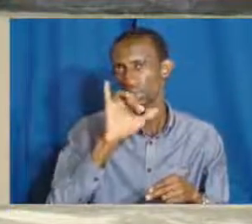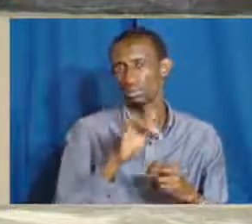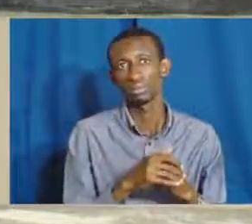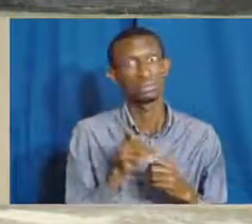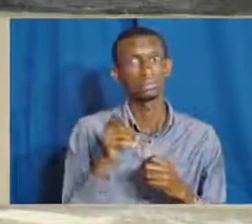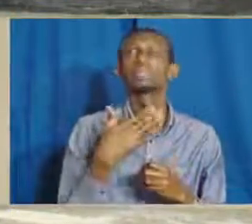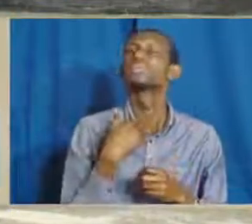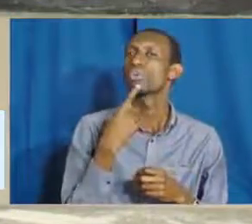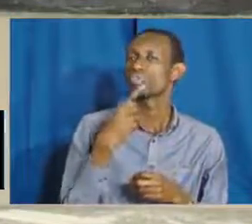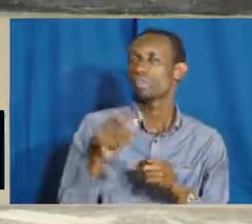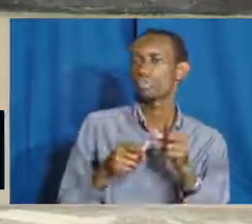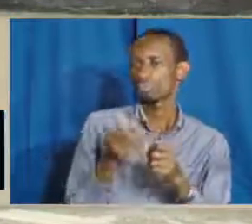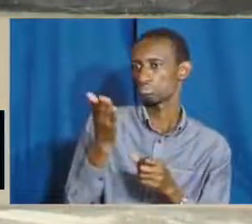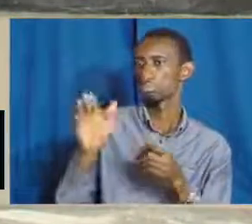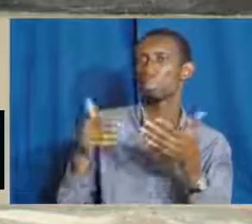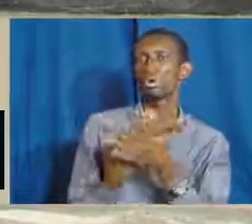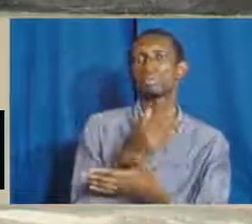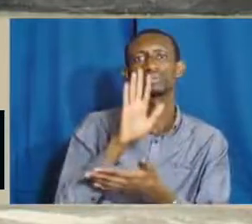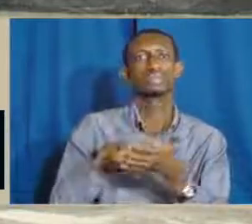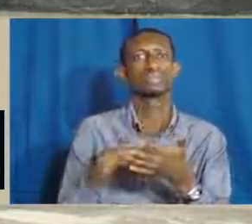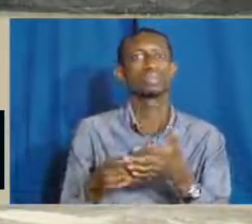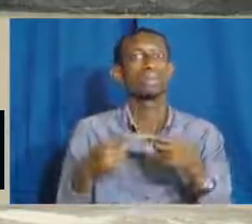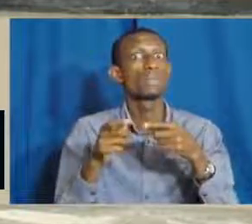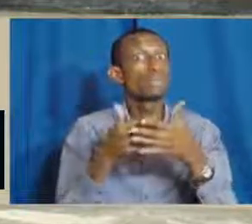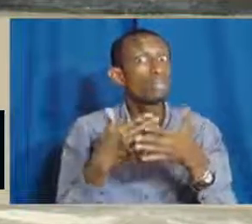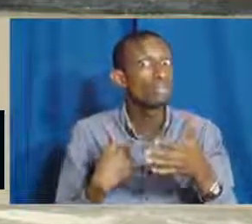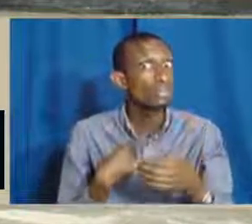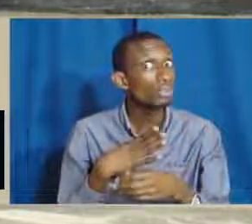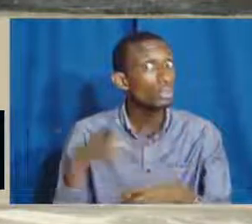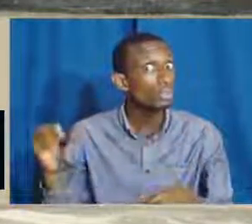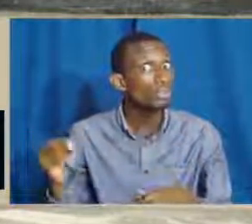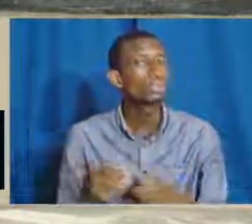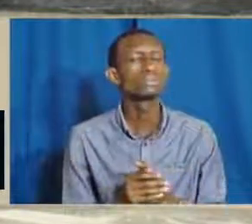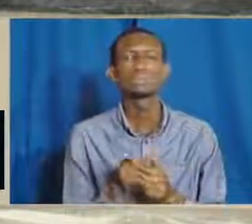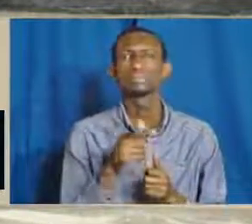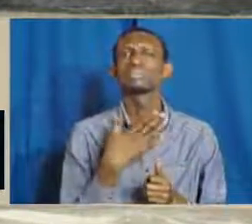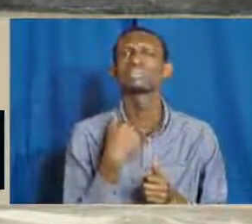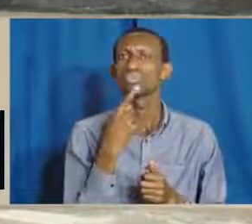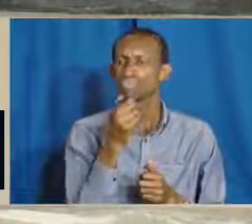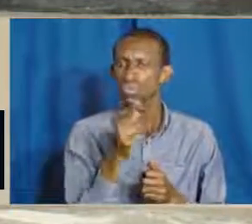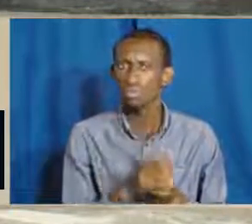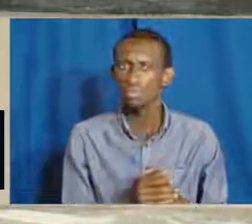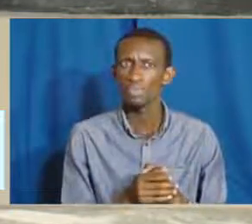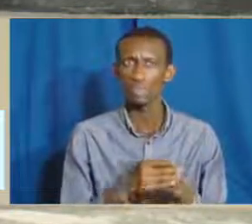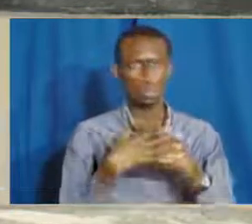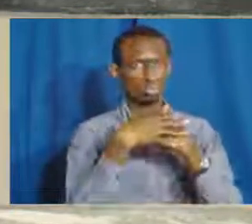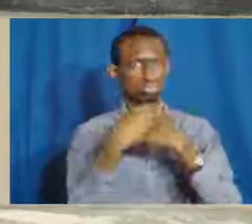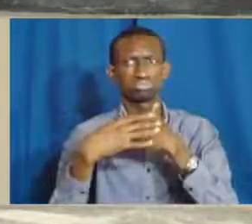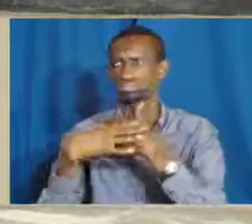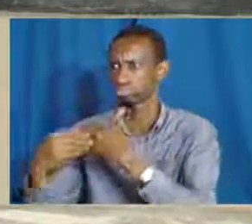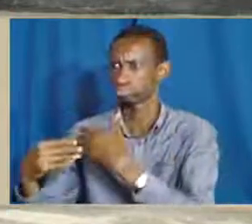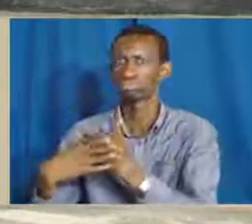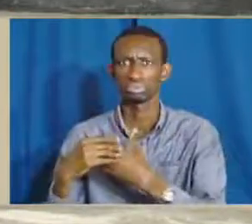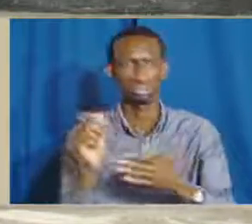the modern periodic table. But before I leave, I would like you to take note of